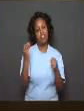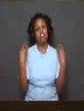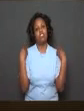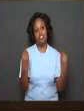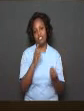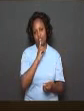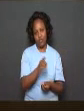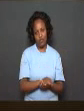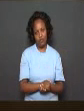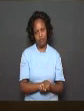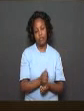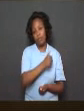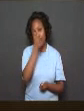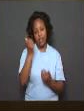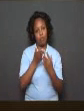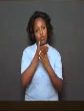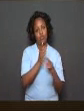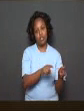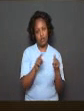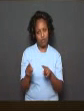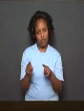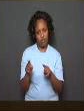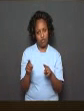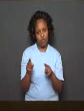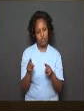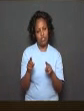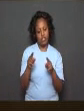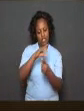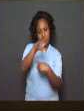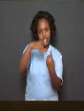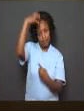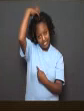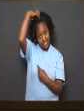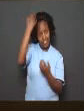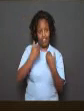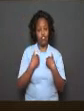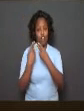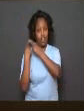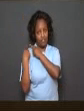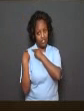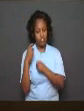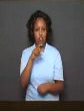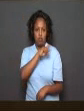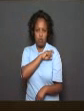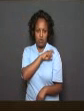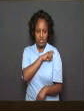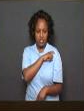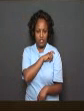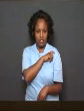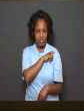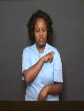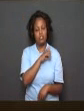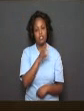and security. On the other hand, state governments are responsible for